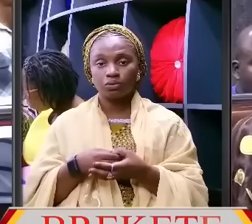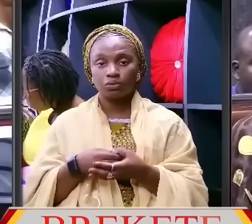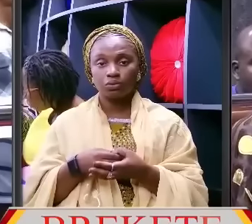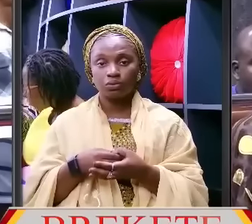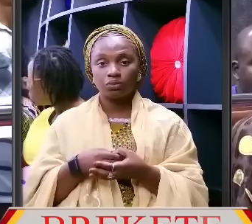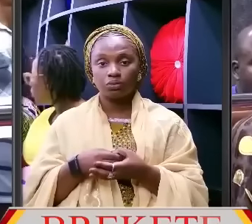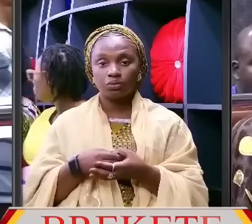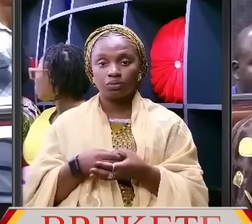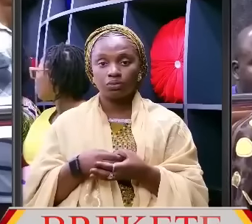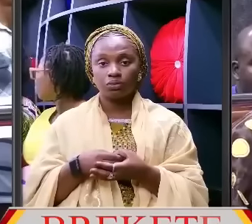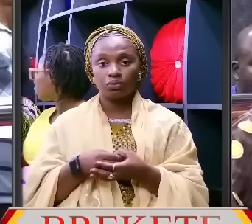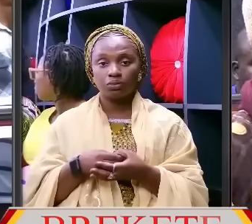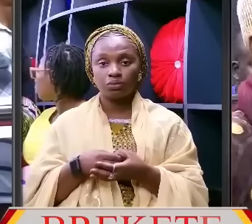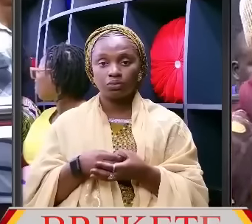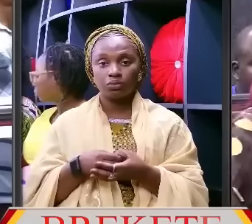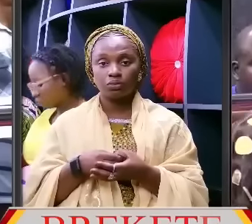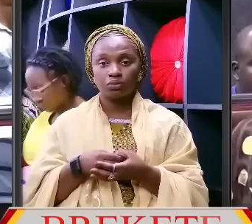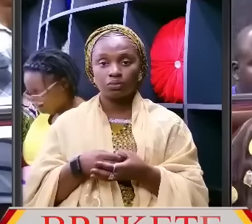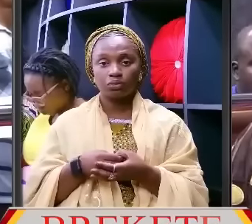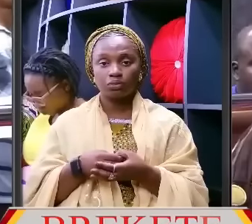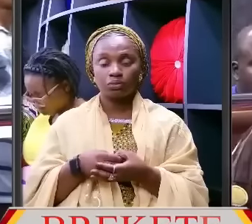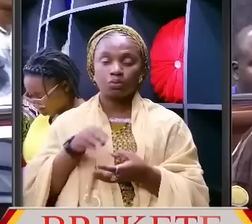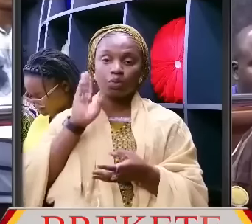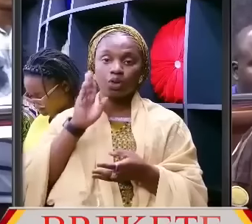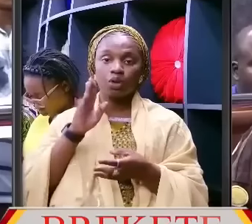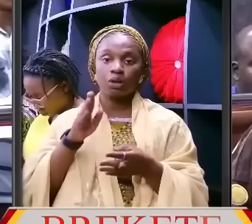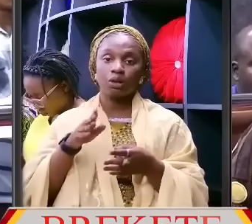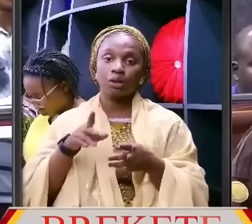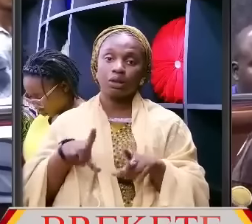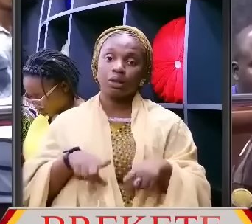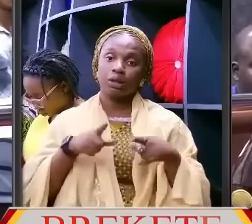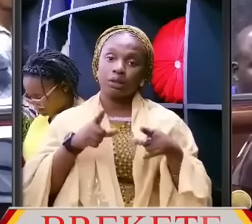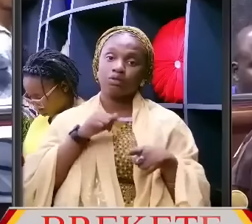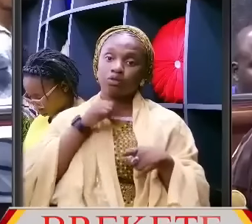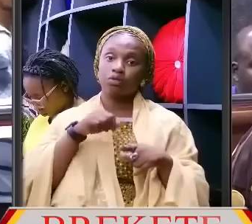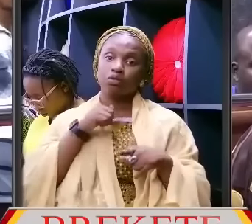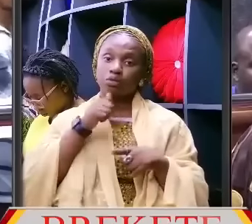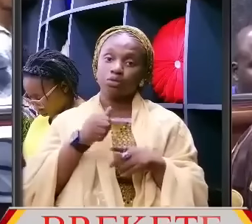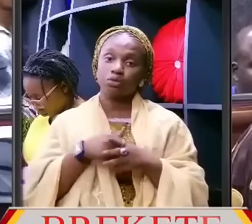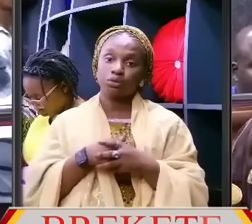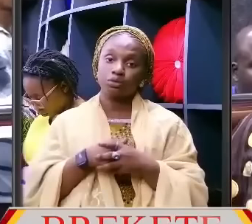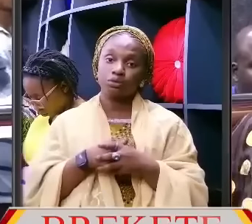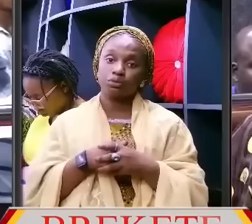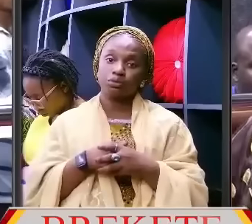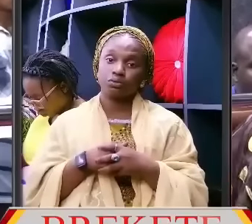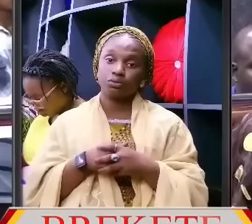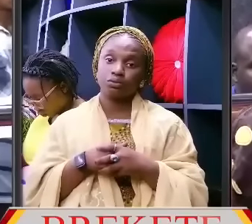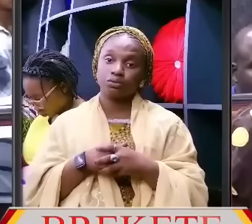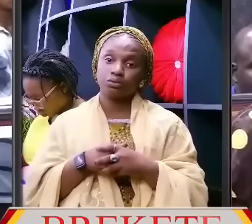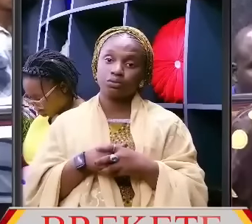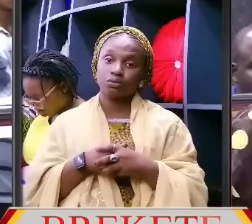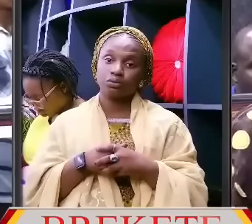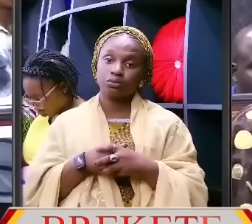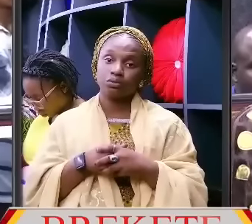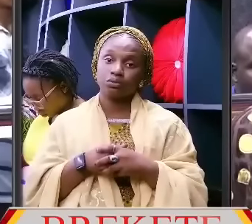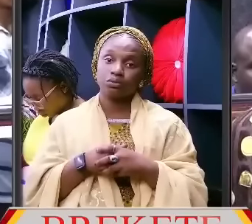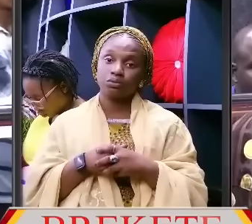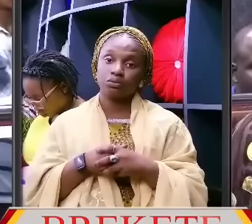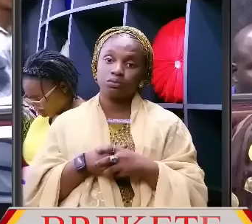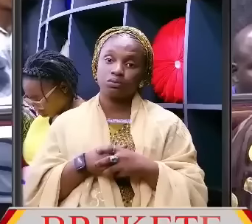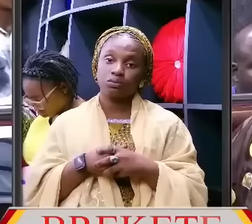pack. Go to my house. He go pack, Abi, you no go pack. He go pack. That is one. He go pack, you not be what getting.